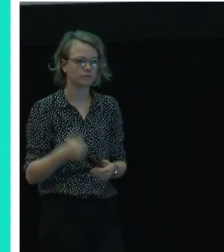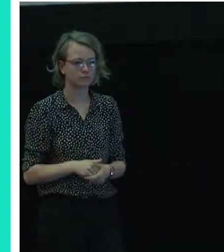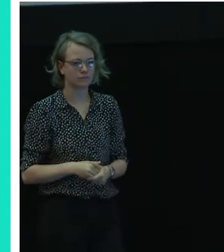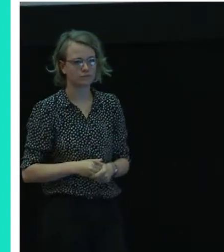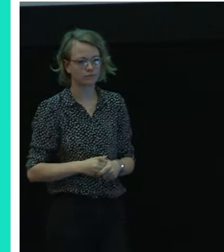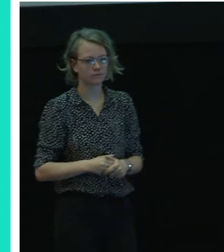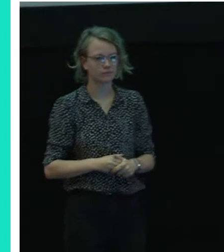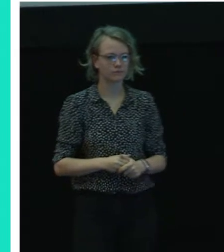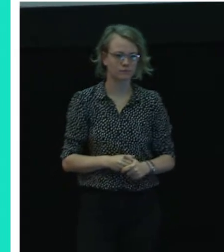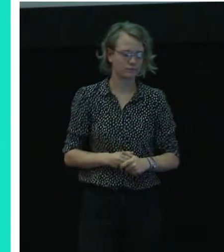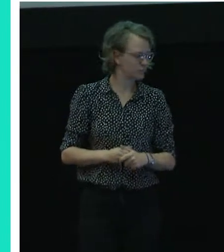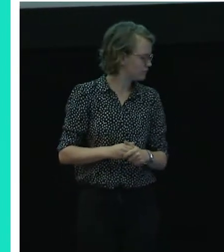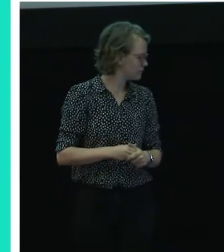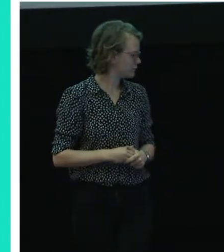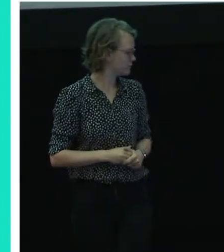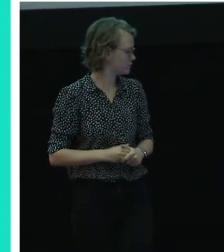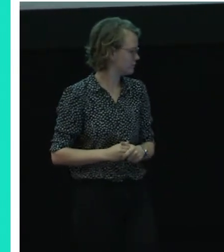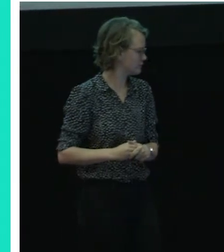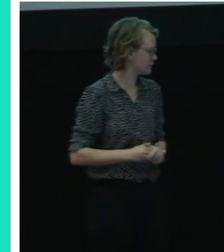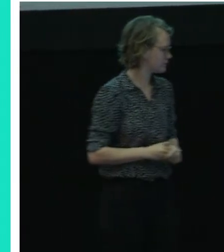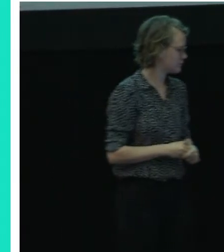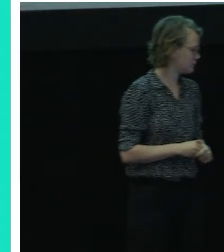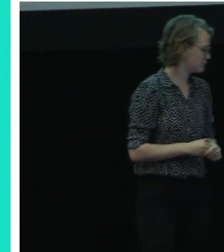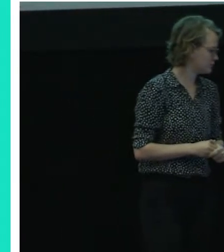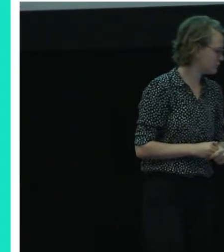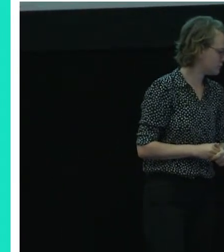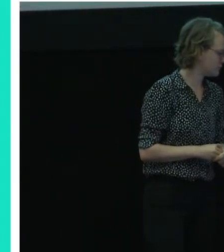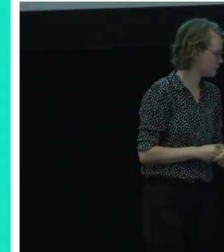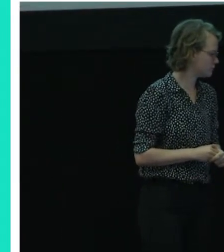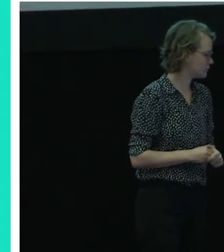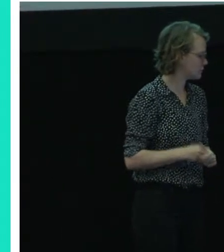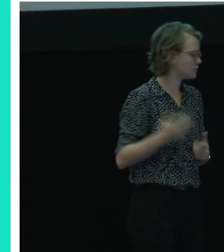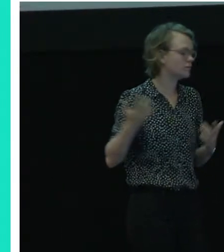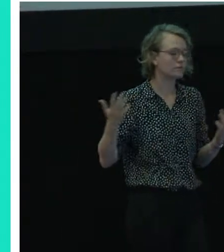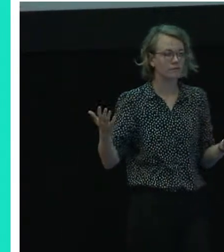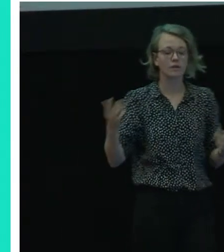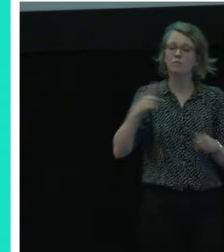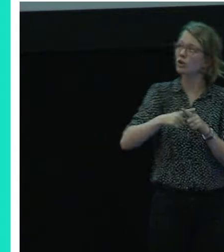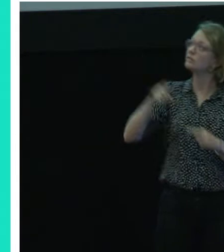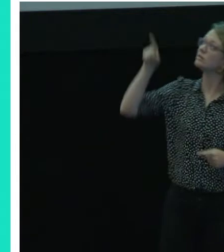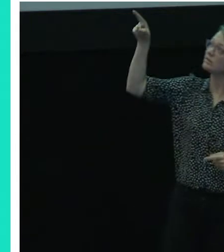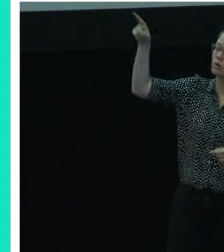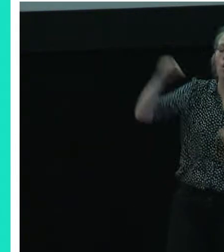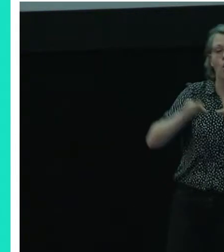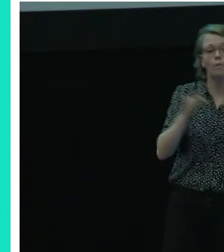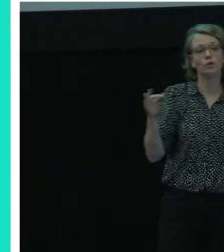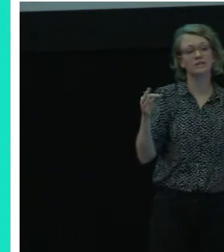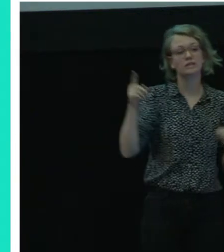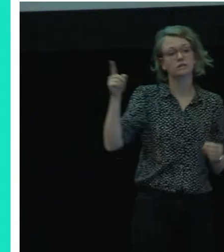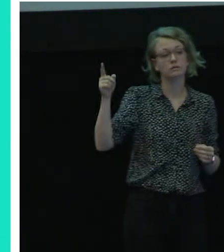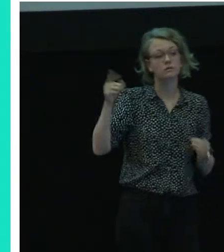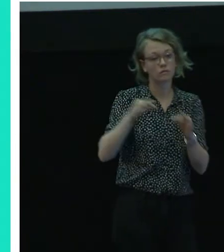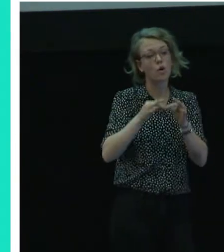find one single bit of information. But for many, many deaf people, this is a very good solution and they appreciate it very